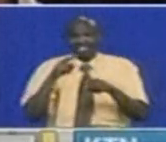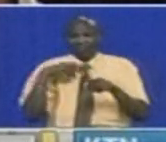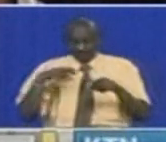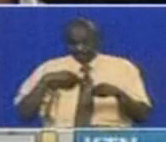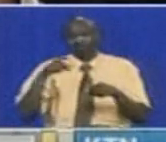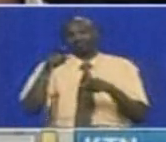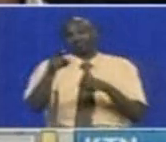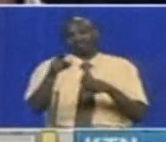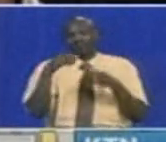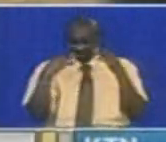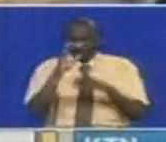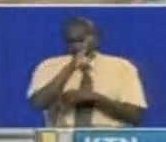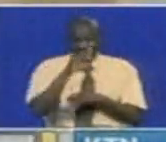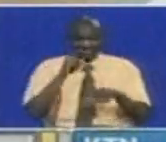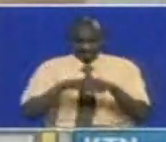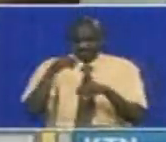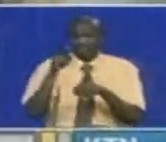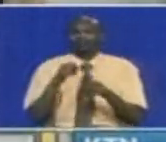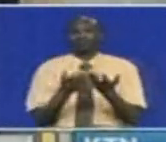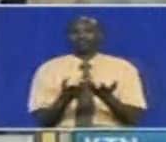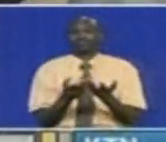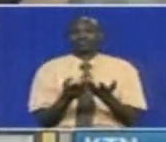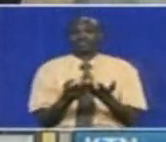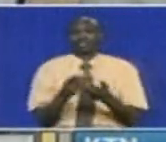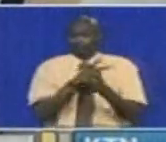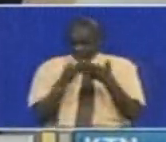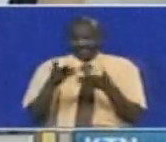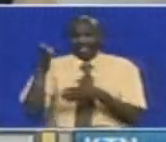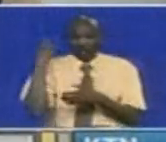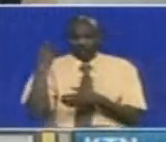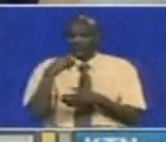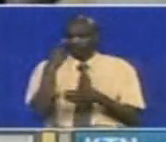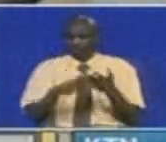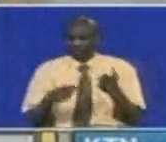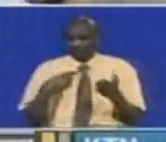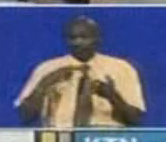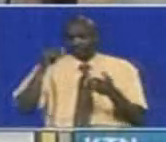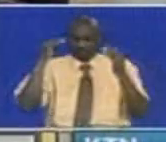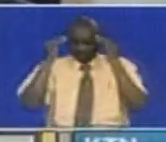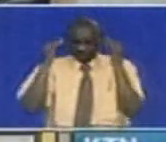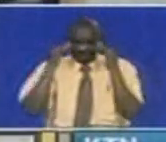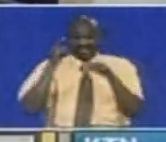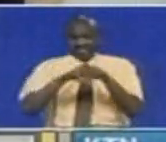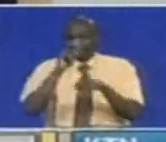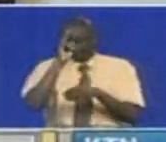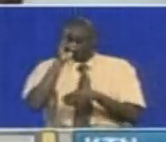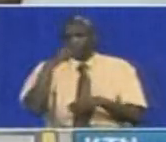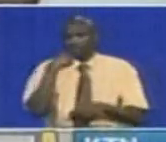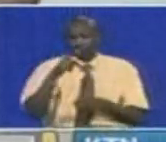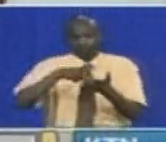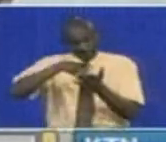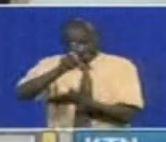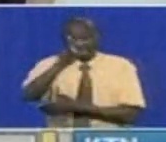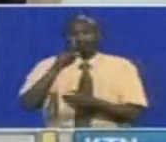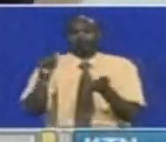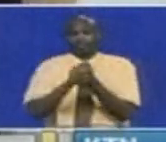freedom, for the freedom of Kenya? 2 weeks ago, Makaburi scored a victory in court after the police were ordered to compensate him for